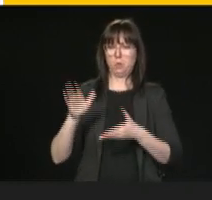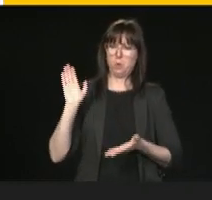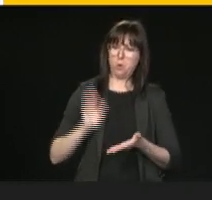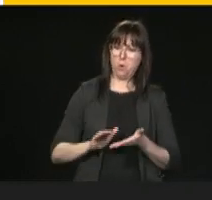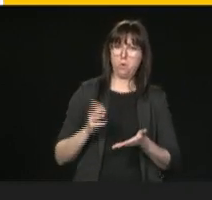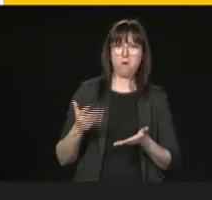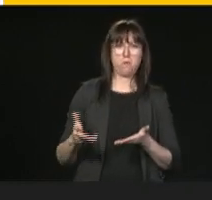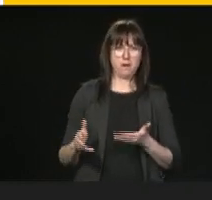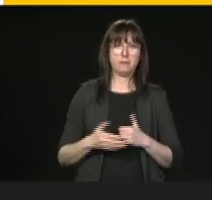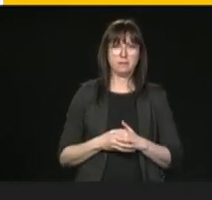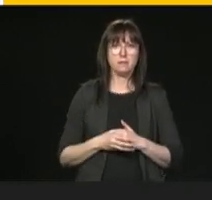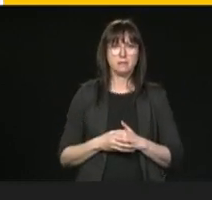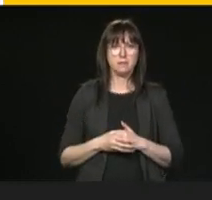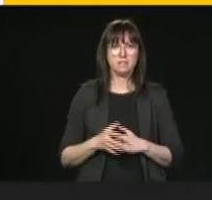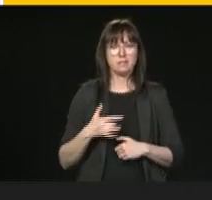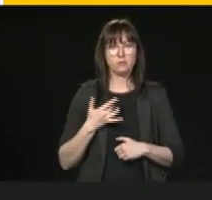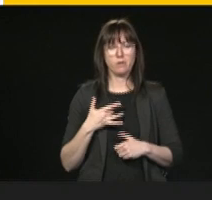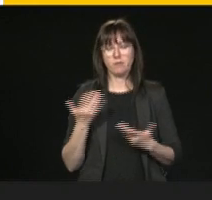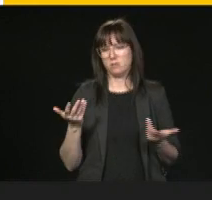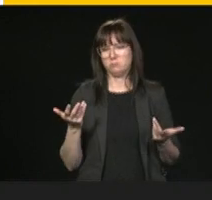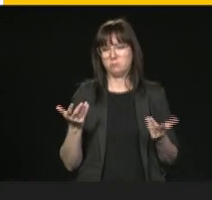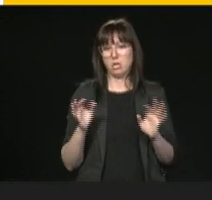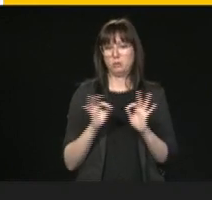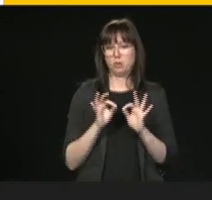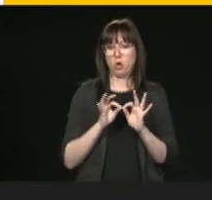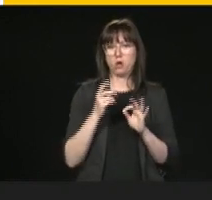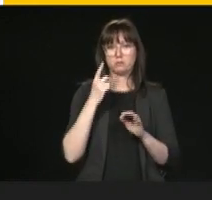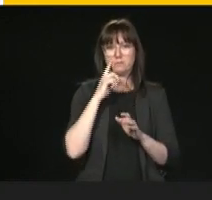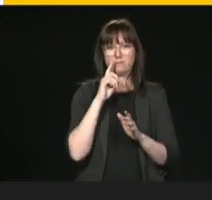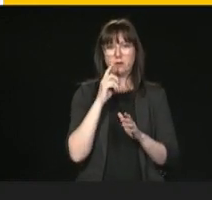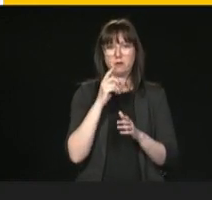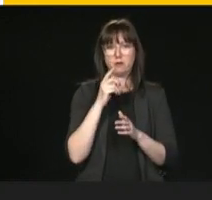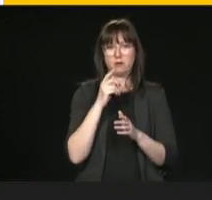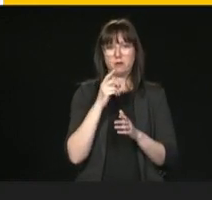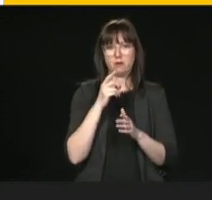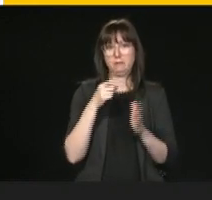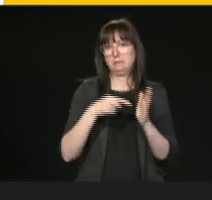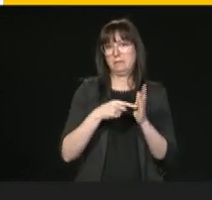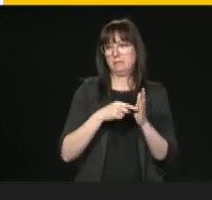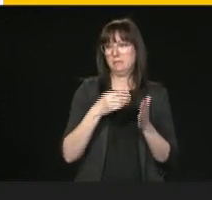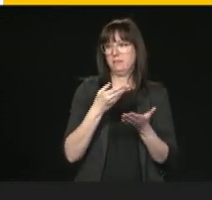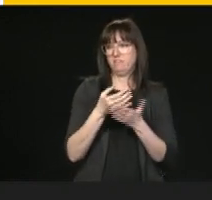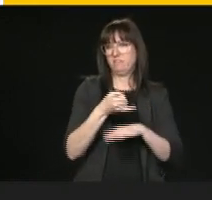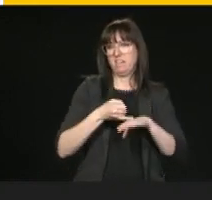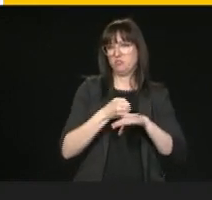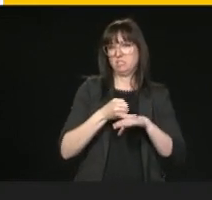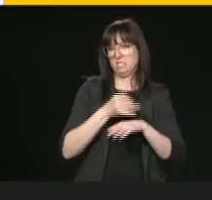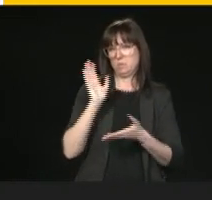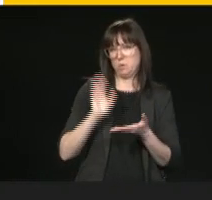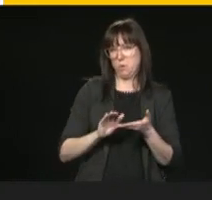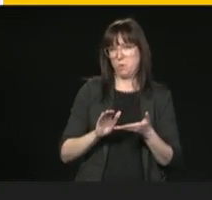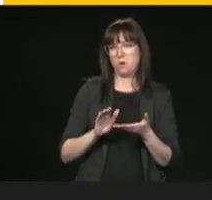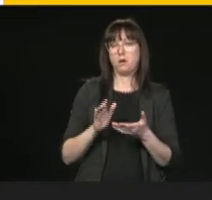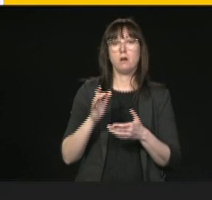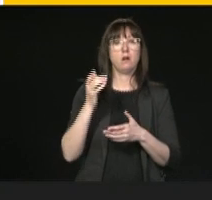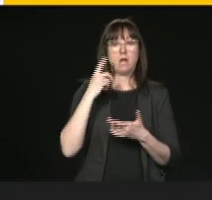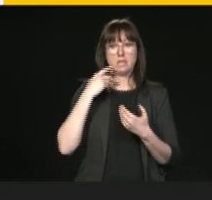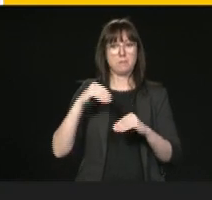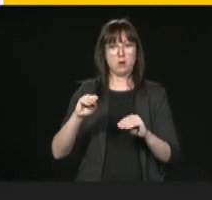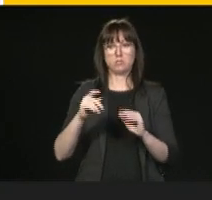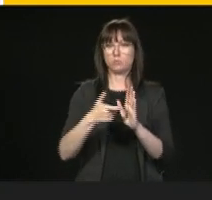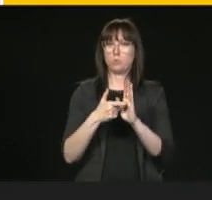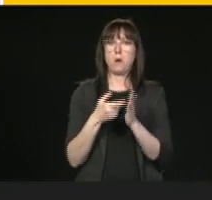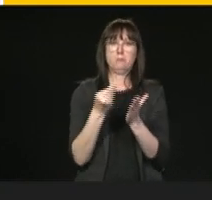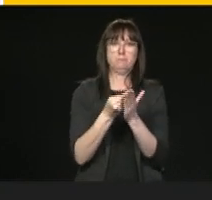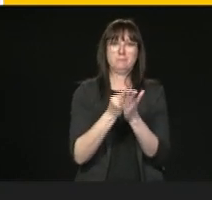of financing is the issue. It's the availability, given that markets are demanding liquidity. And so we're in there to make sure that the market functions in